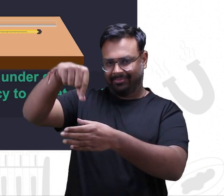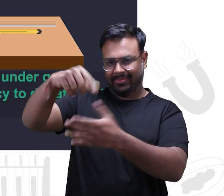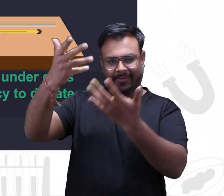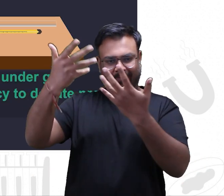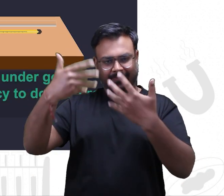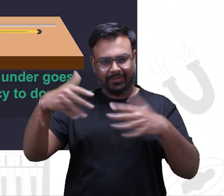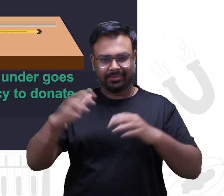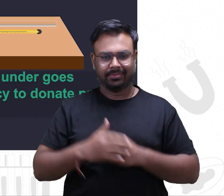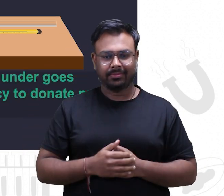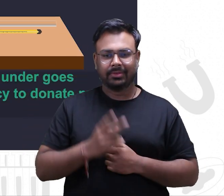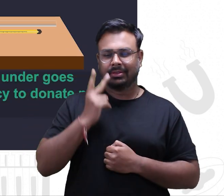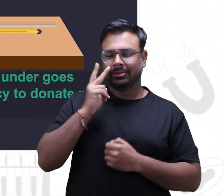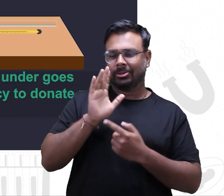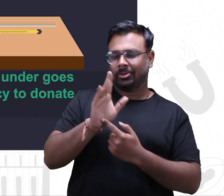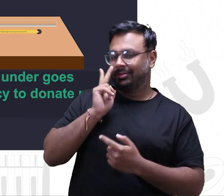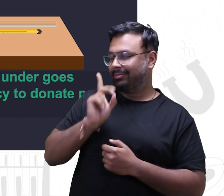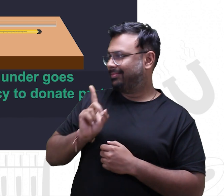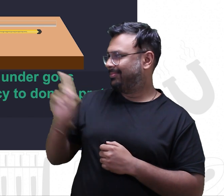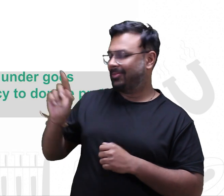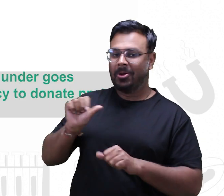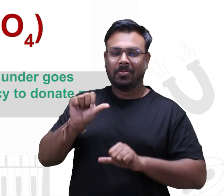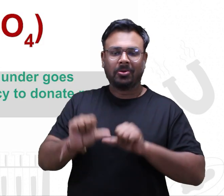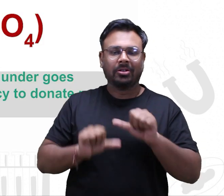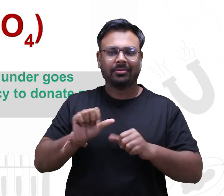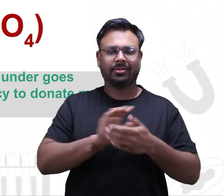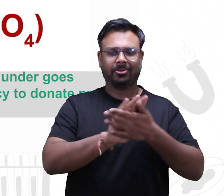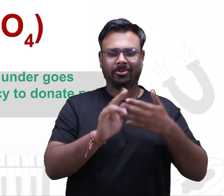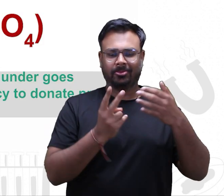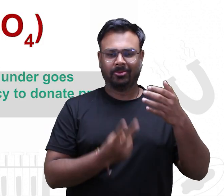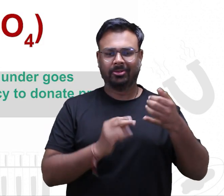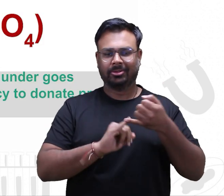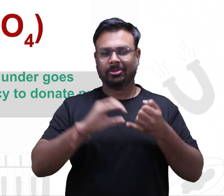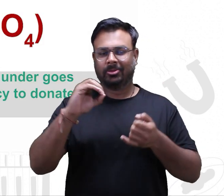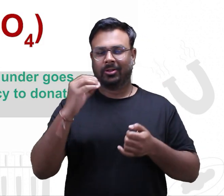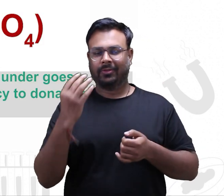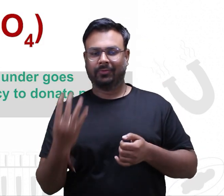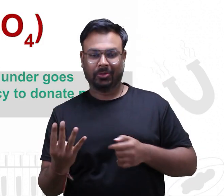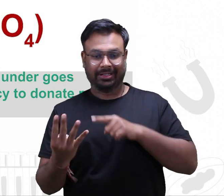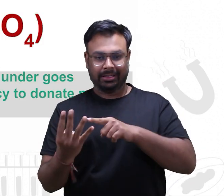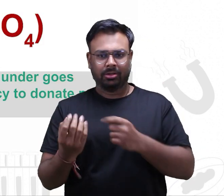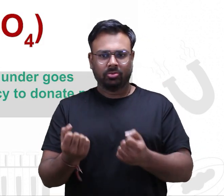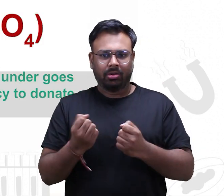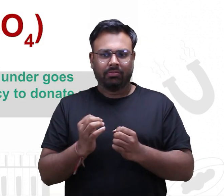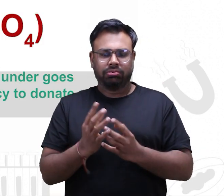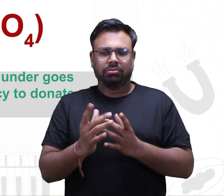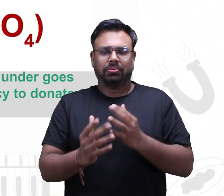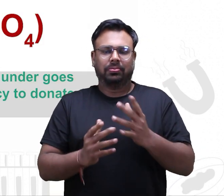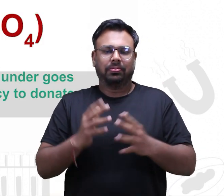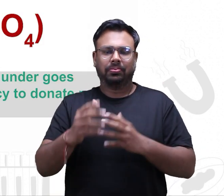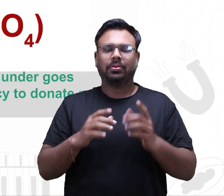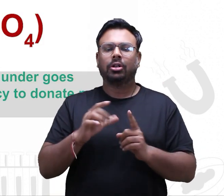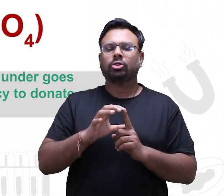acid goes into water, the sulfuric acid molecule undergoes dissociation because it is a strong